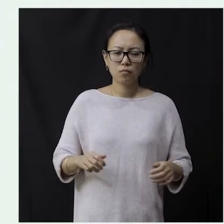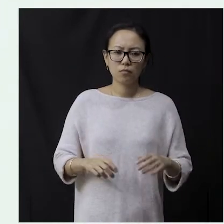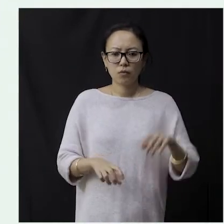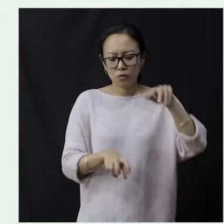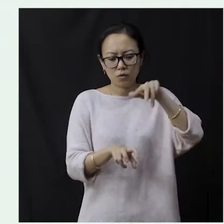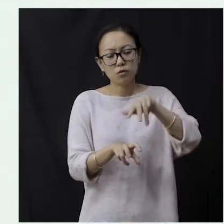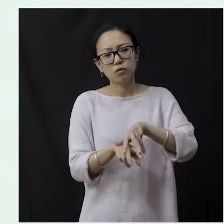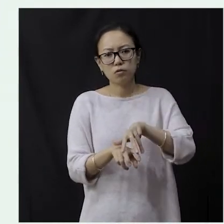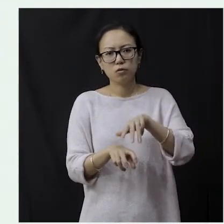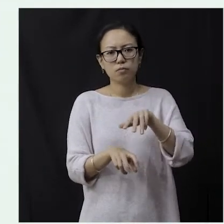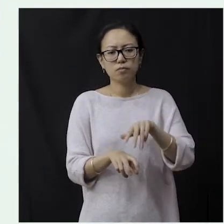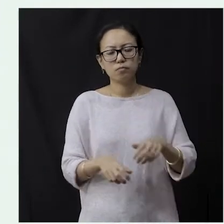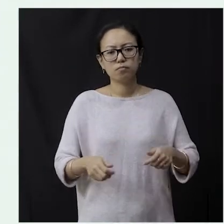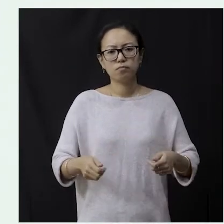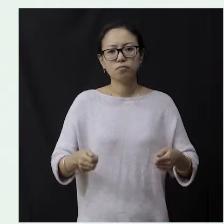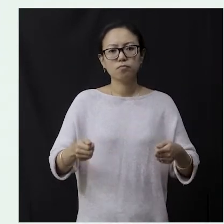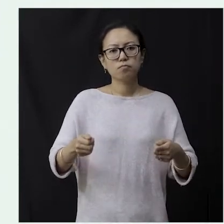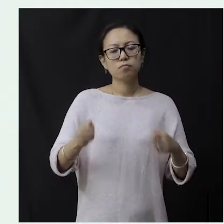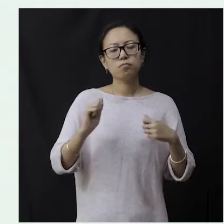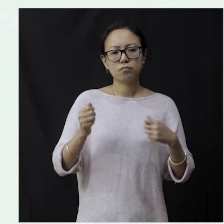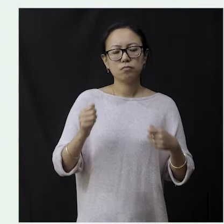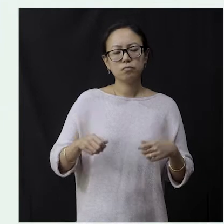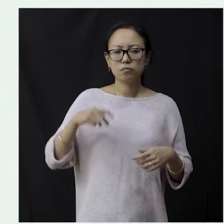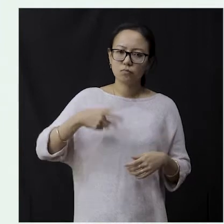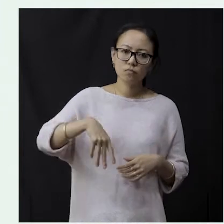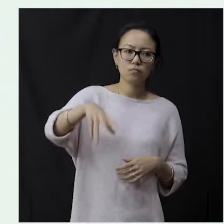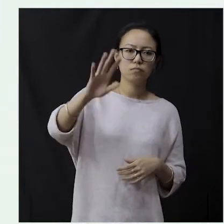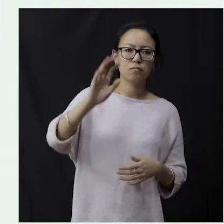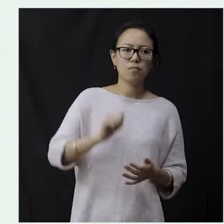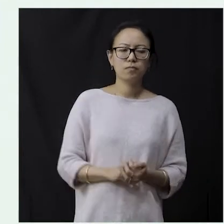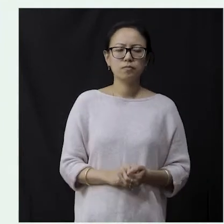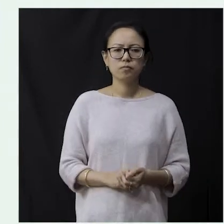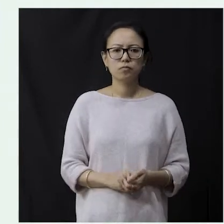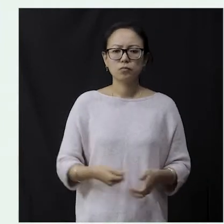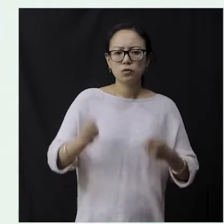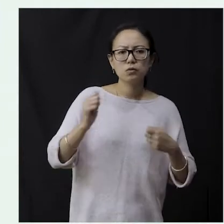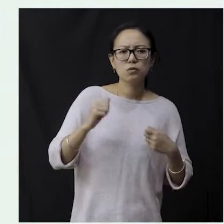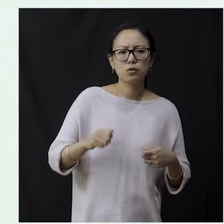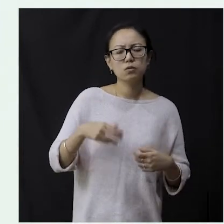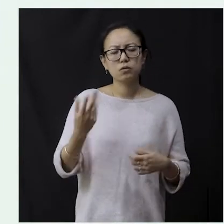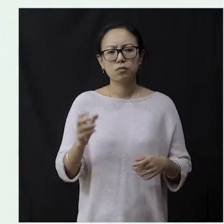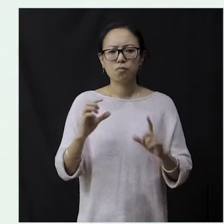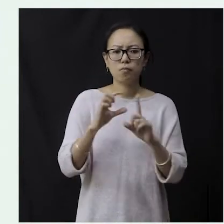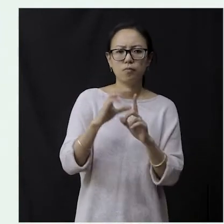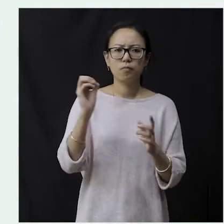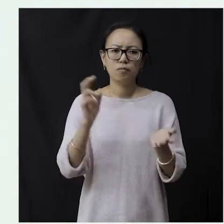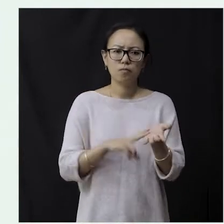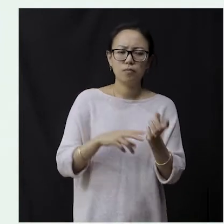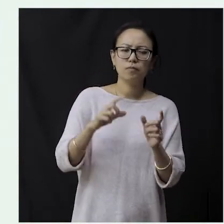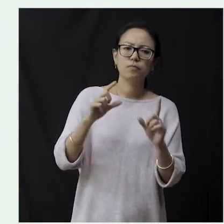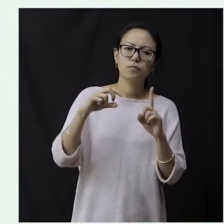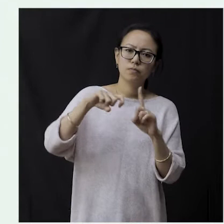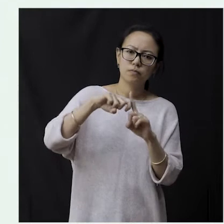like horse, like donkey. Okay, they travel, and then when there was the wheel which